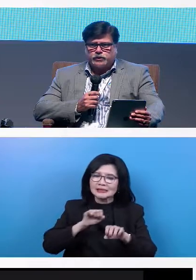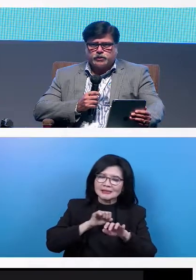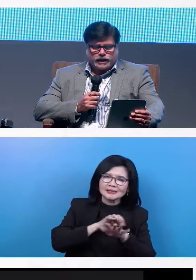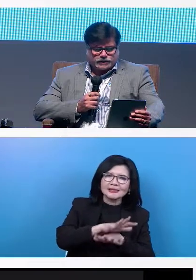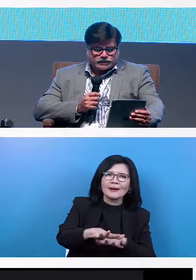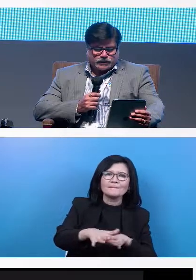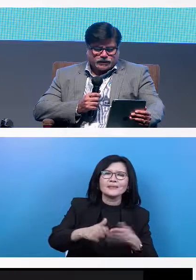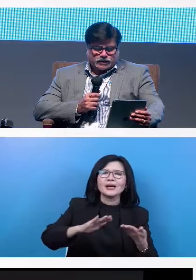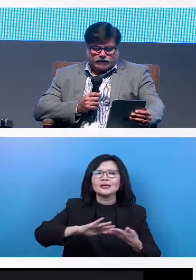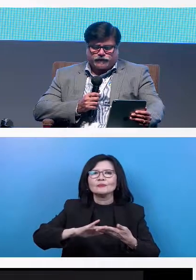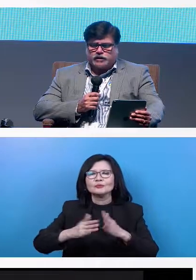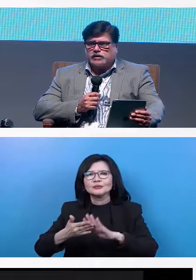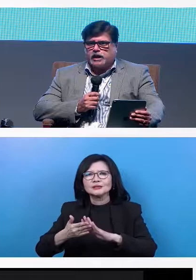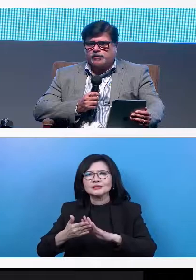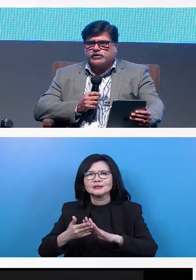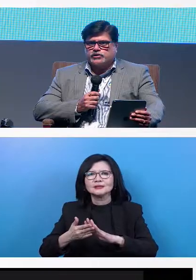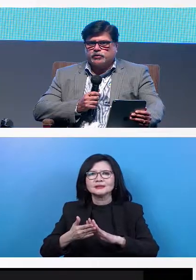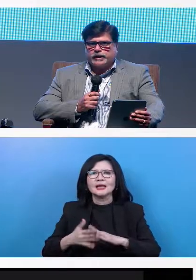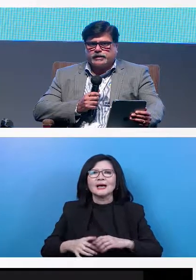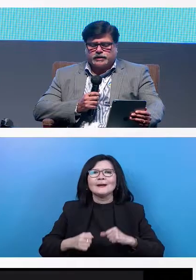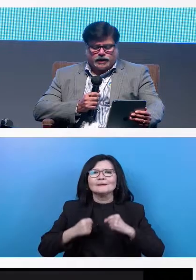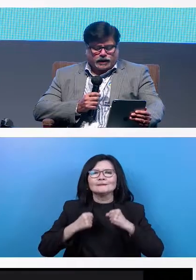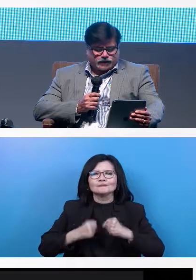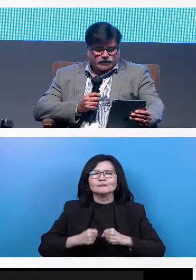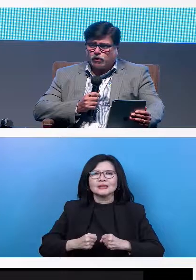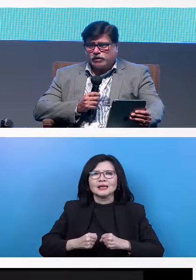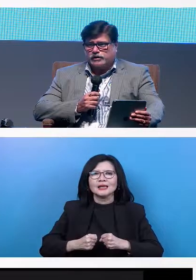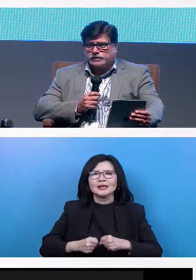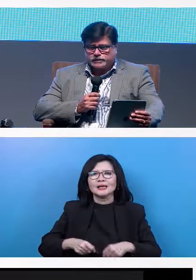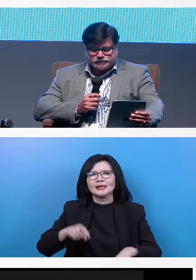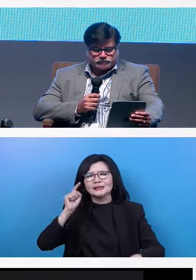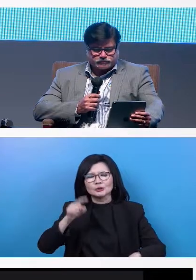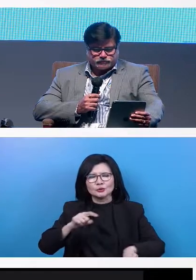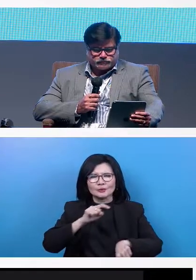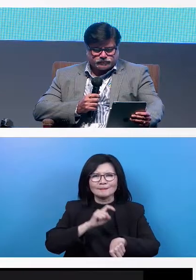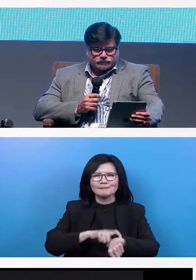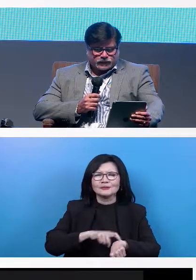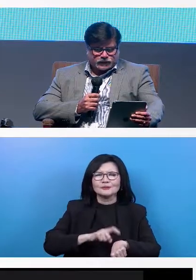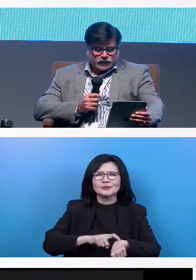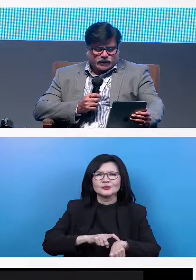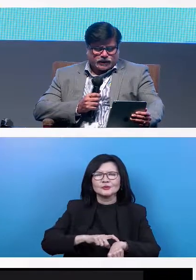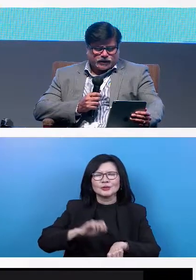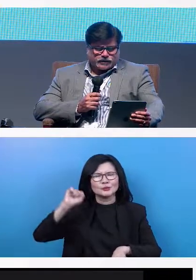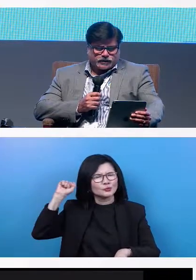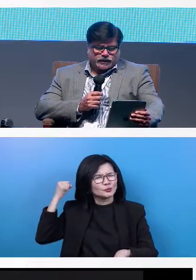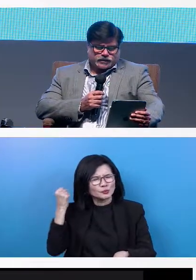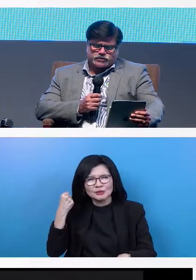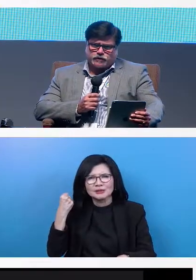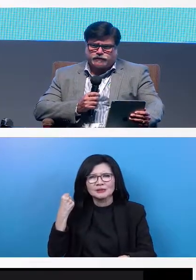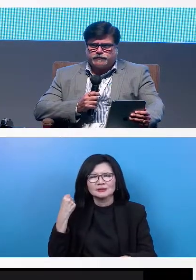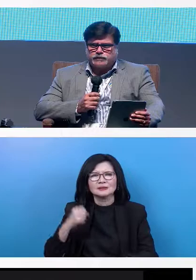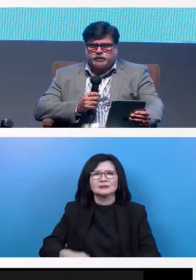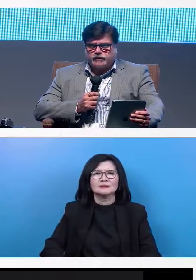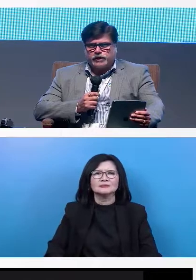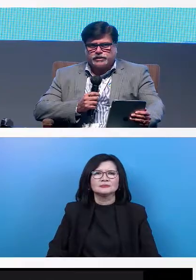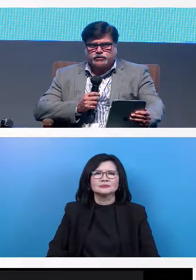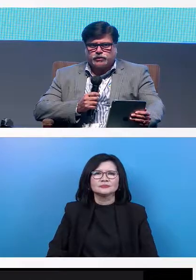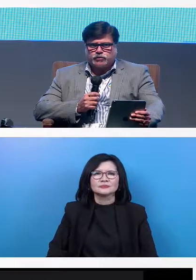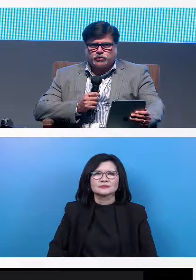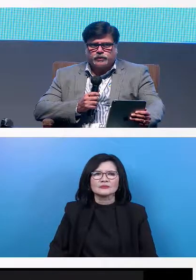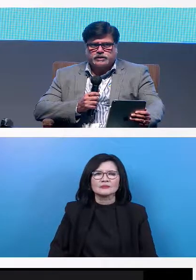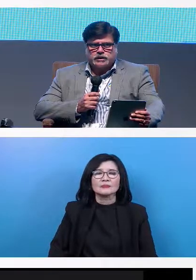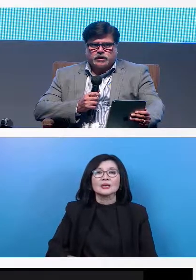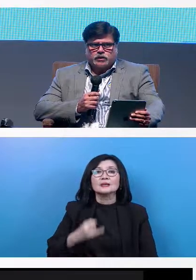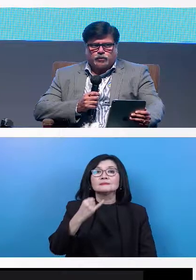is viewed as difficult, time-consuming, and onerous. And lastly, in terms of some of the ways